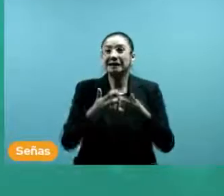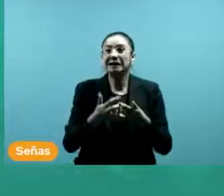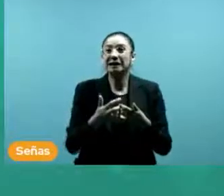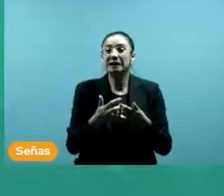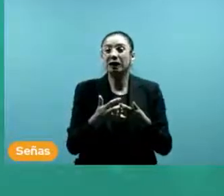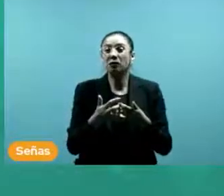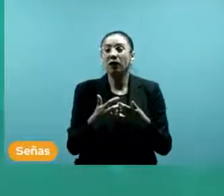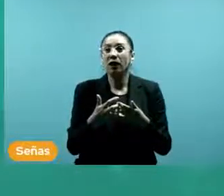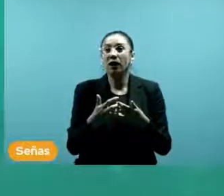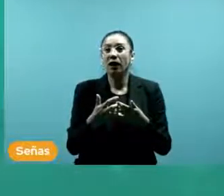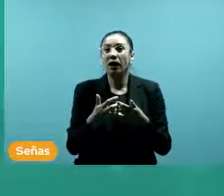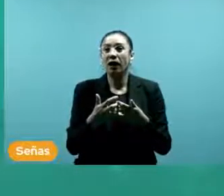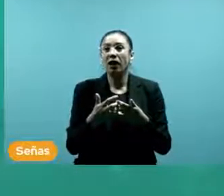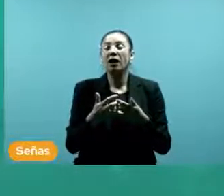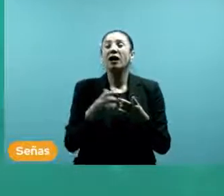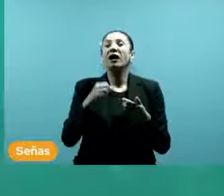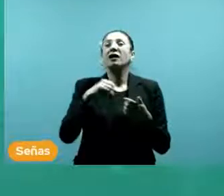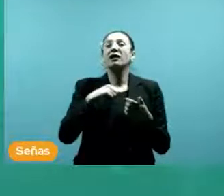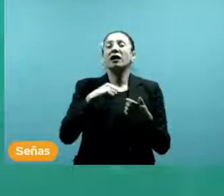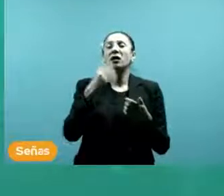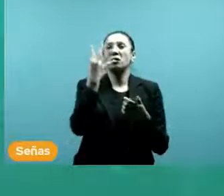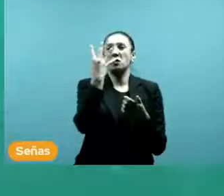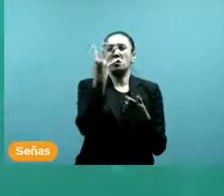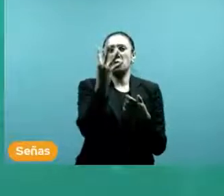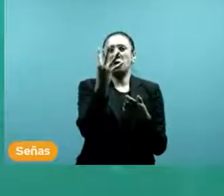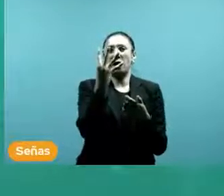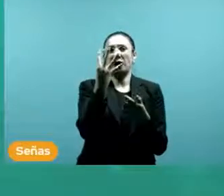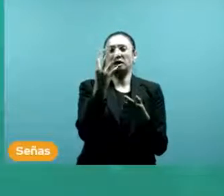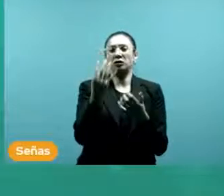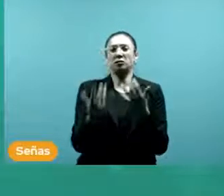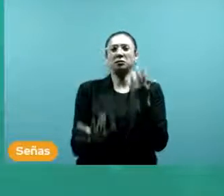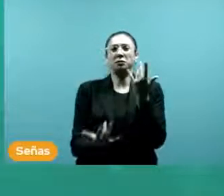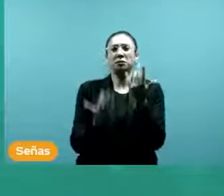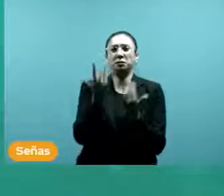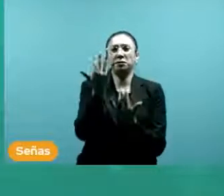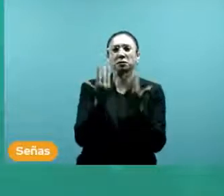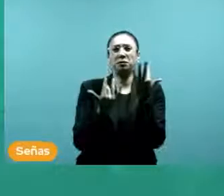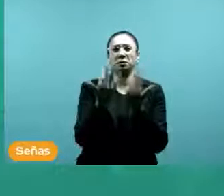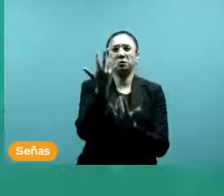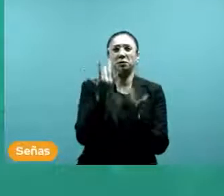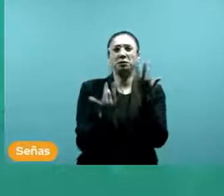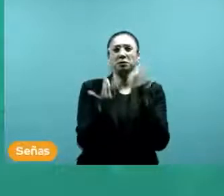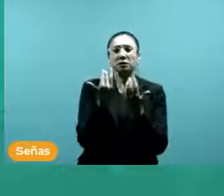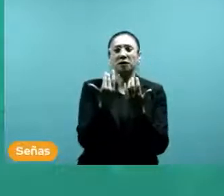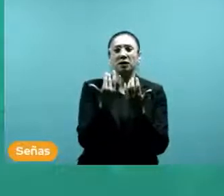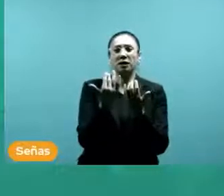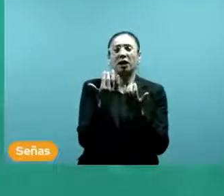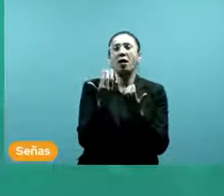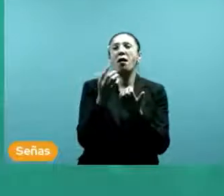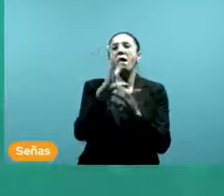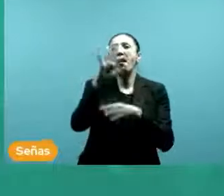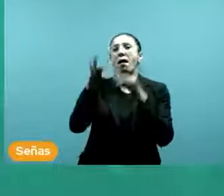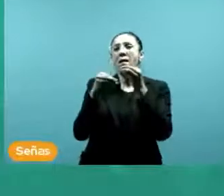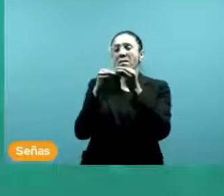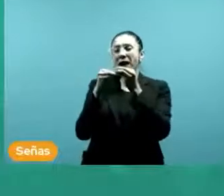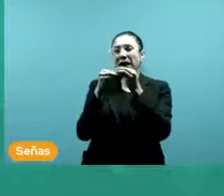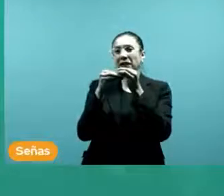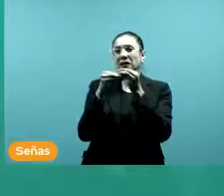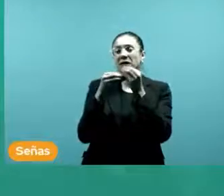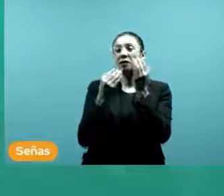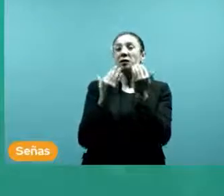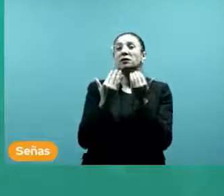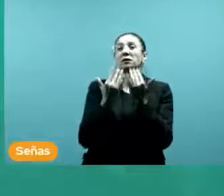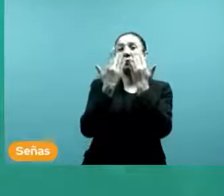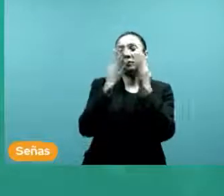donde tenemos cuatro crematorios y las cámaras de gas. Aquí ven ustedes la fotografía aérea